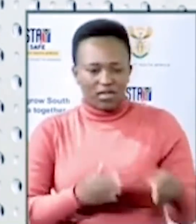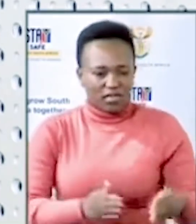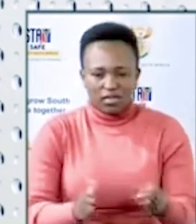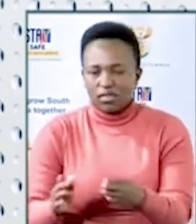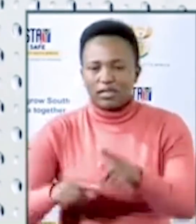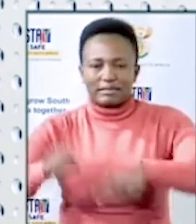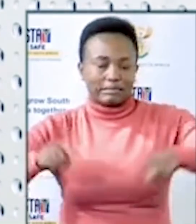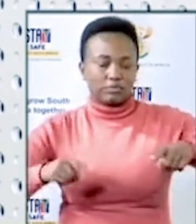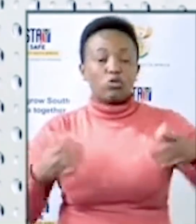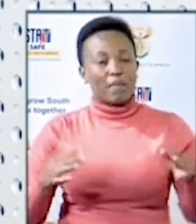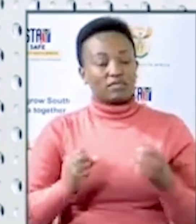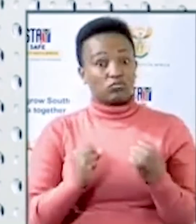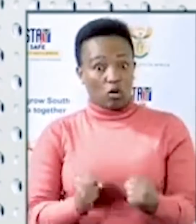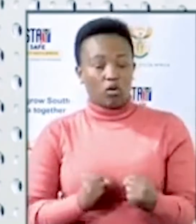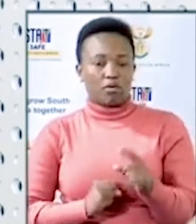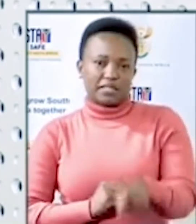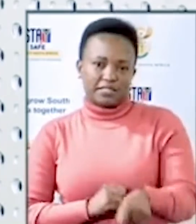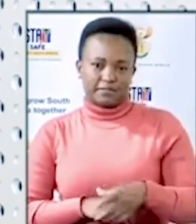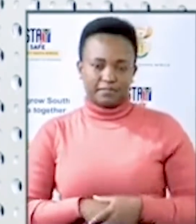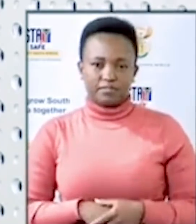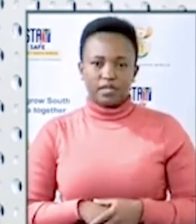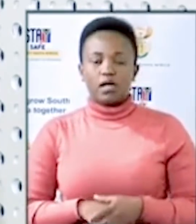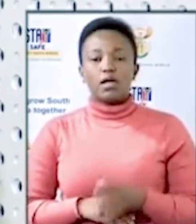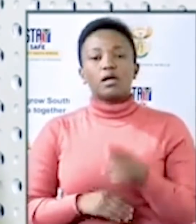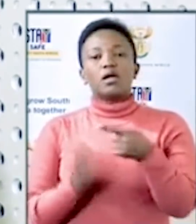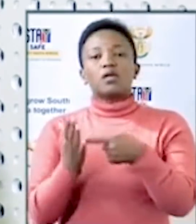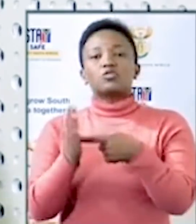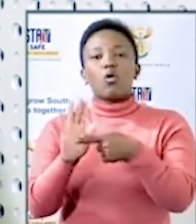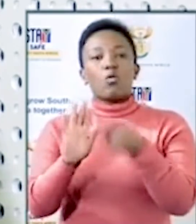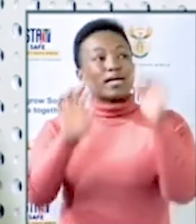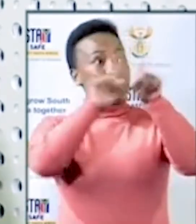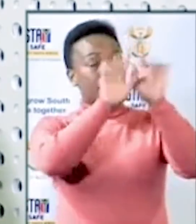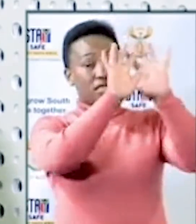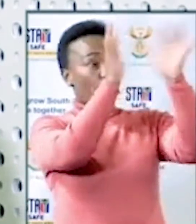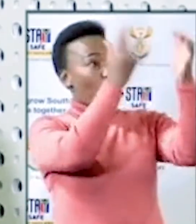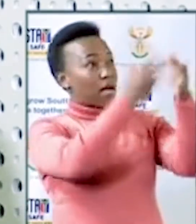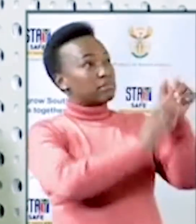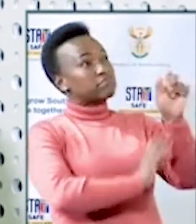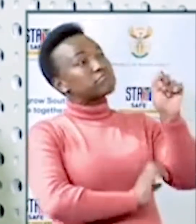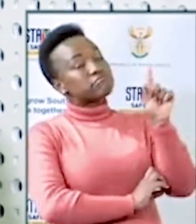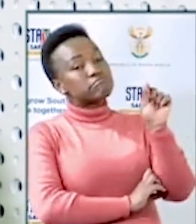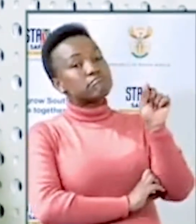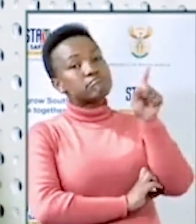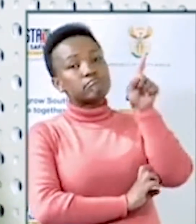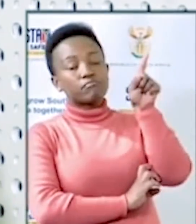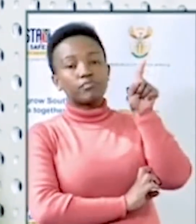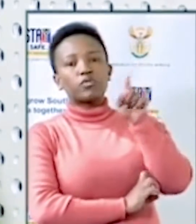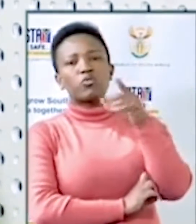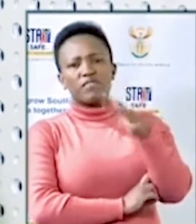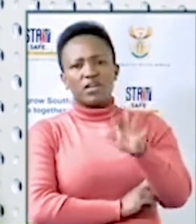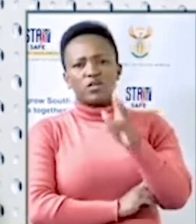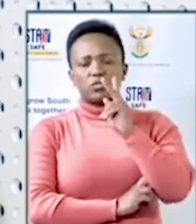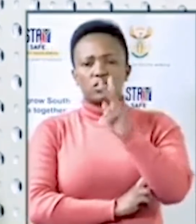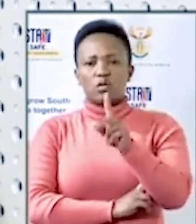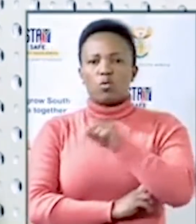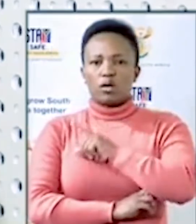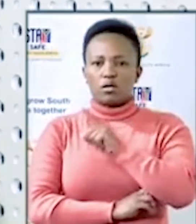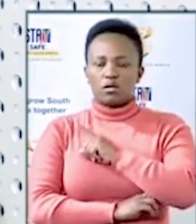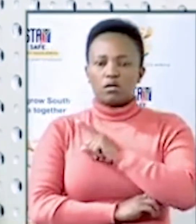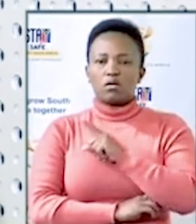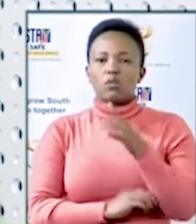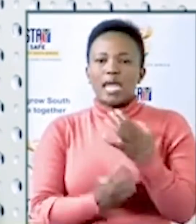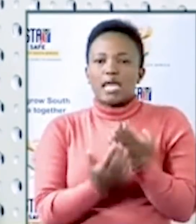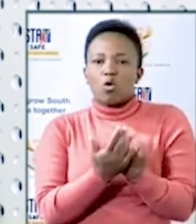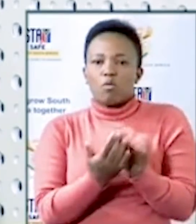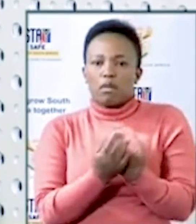Infrastructure has demonstrated throughout the world that this can be a flywheel by which we can further spur